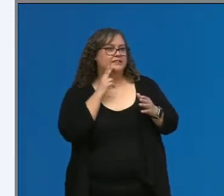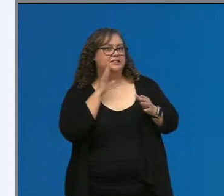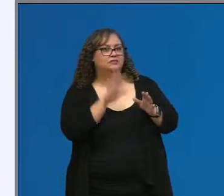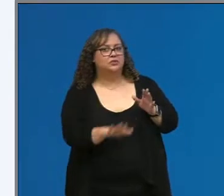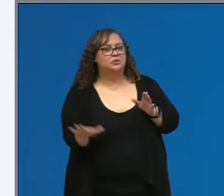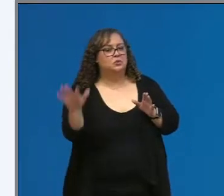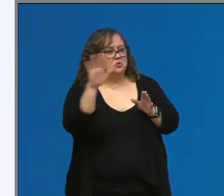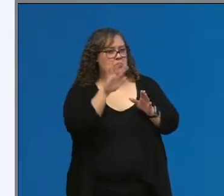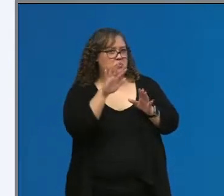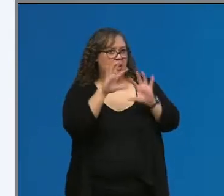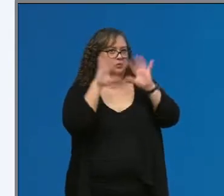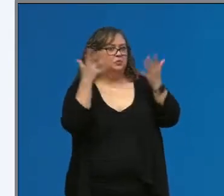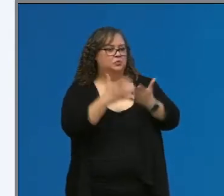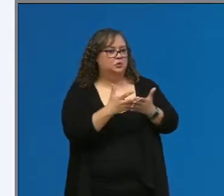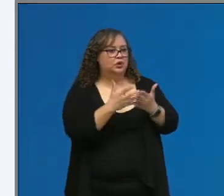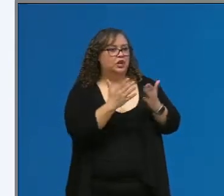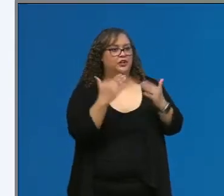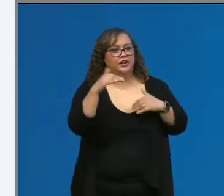900 million.